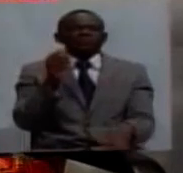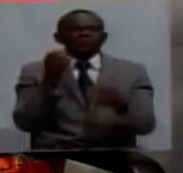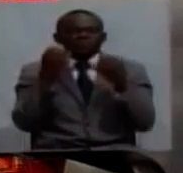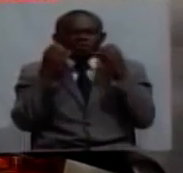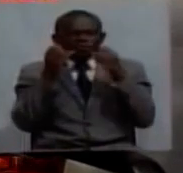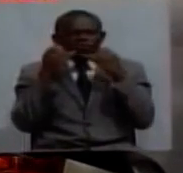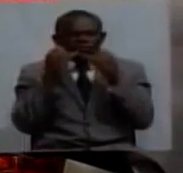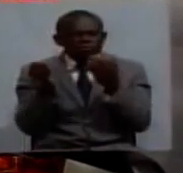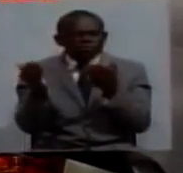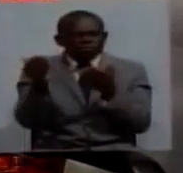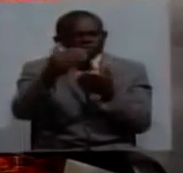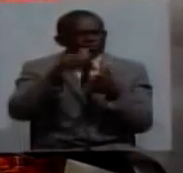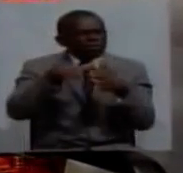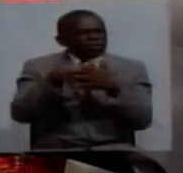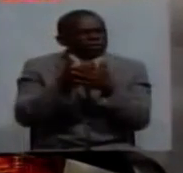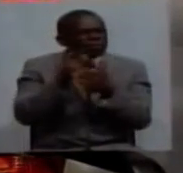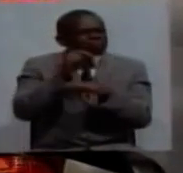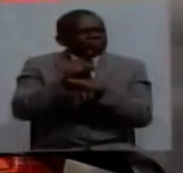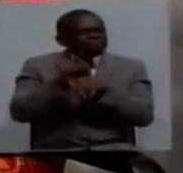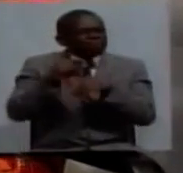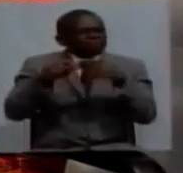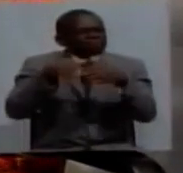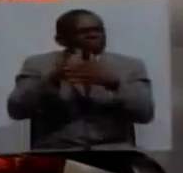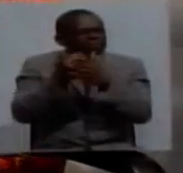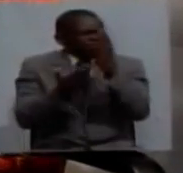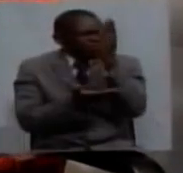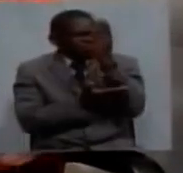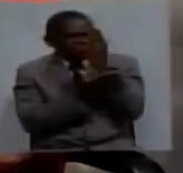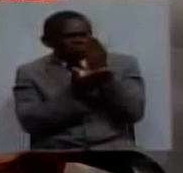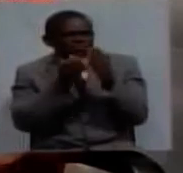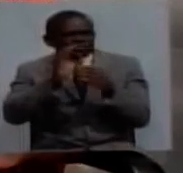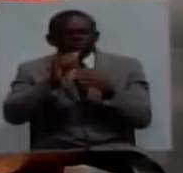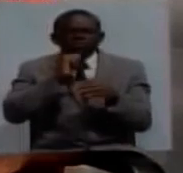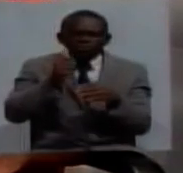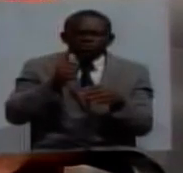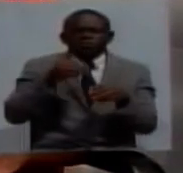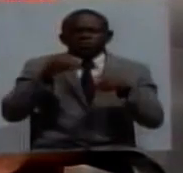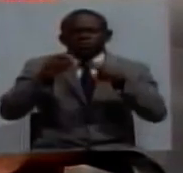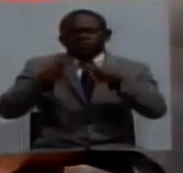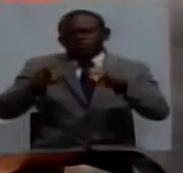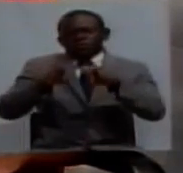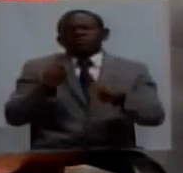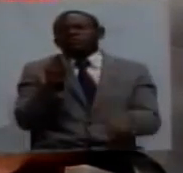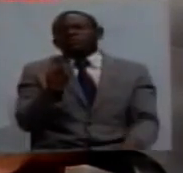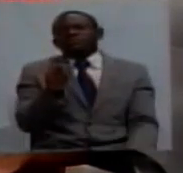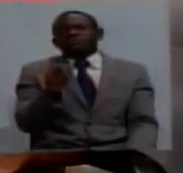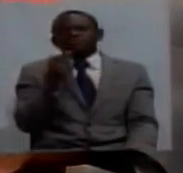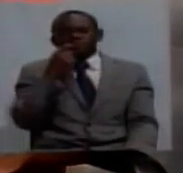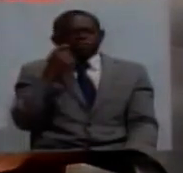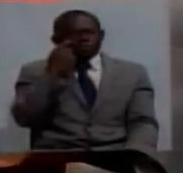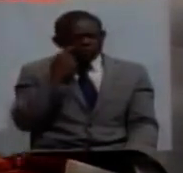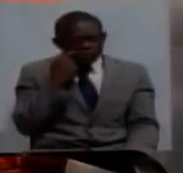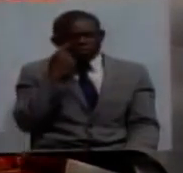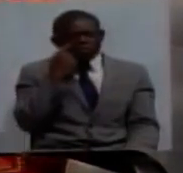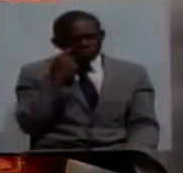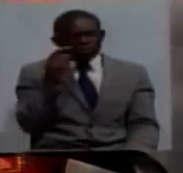whether you're making progress or not. And every so often you have to stop and check what you're doing against the targets.